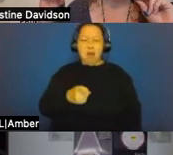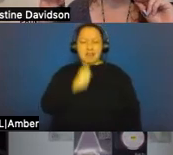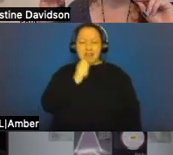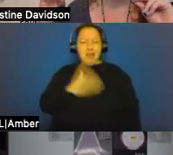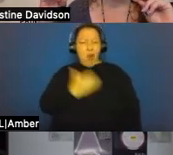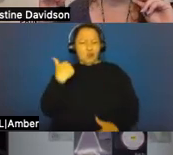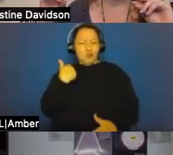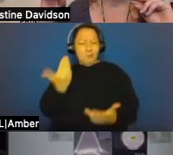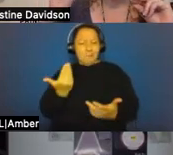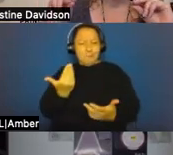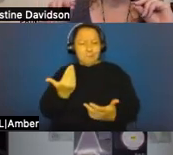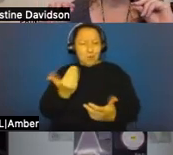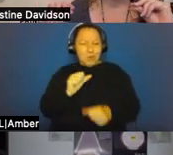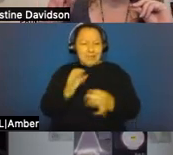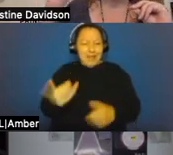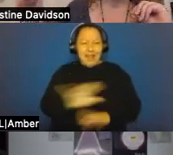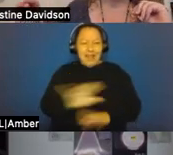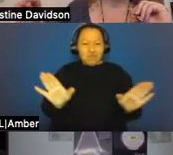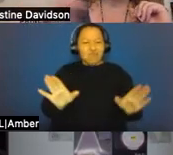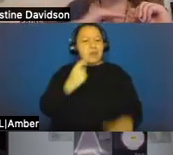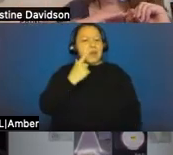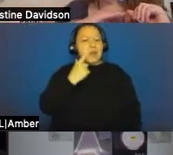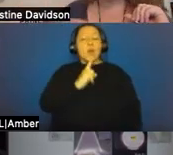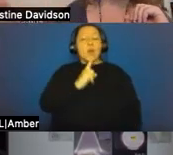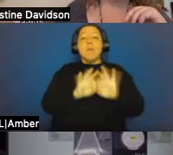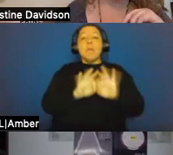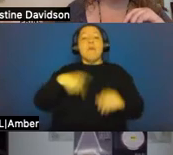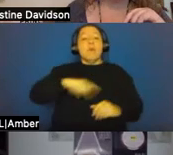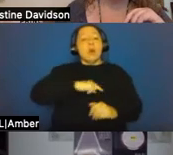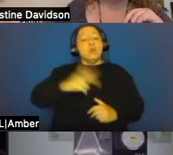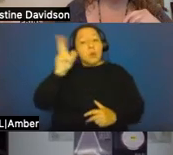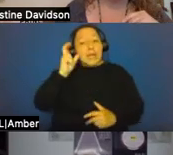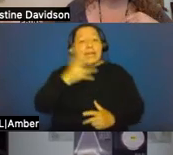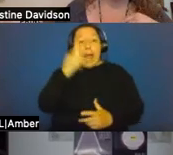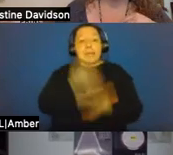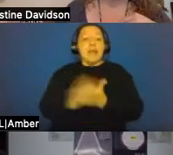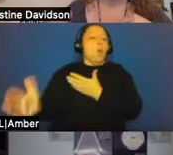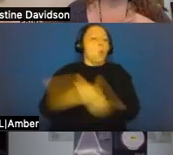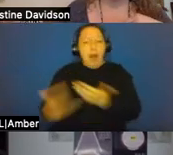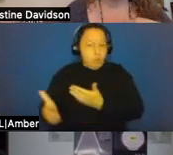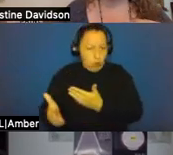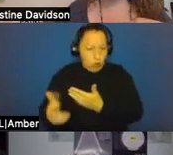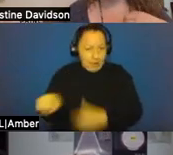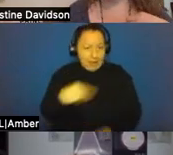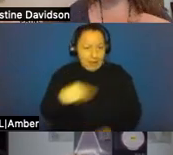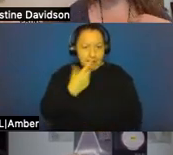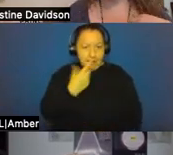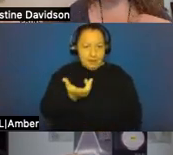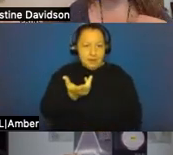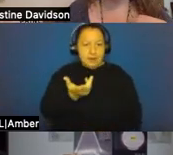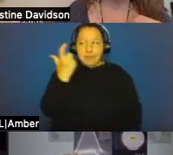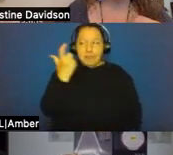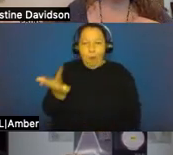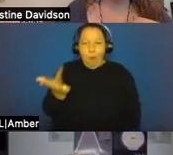important for us to listen and believe unequivocally. Because to what end would it be for us